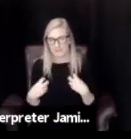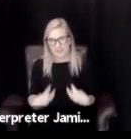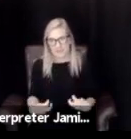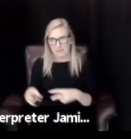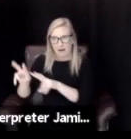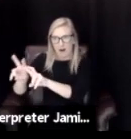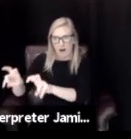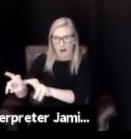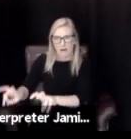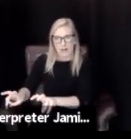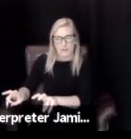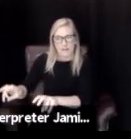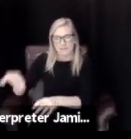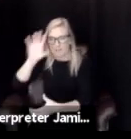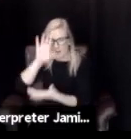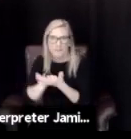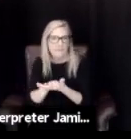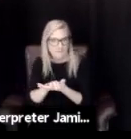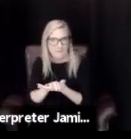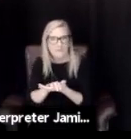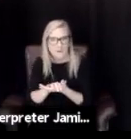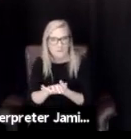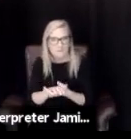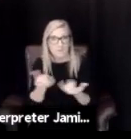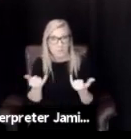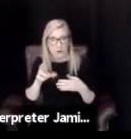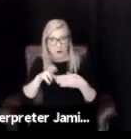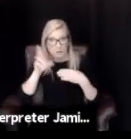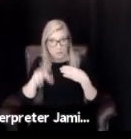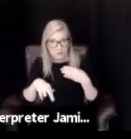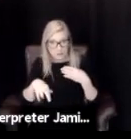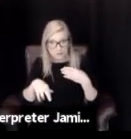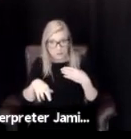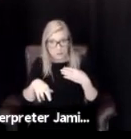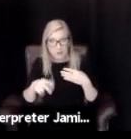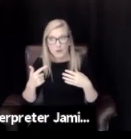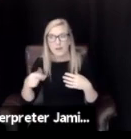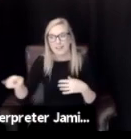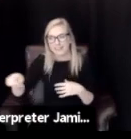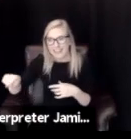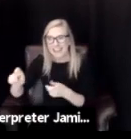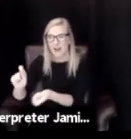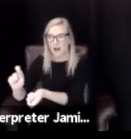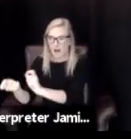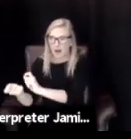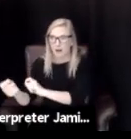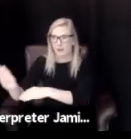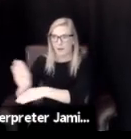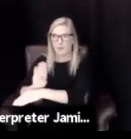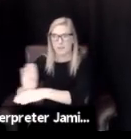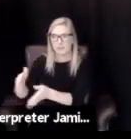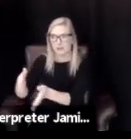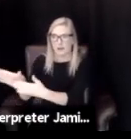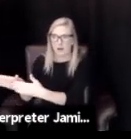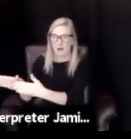beliefs. And as a result, they are pivoting. And when they pivot, if